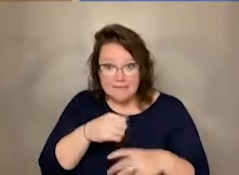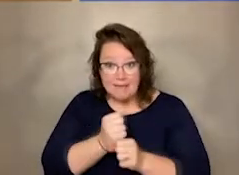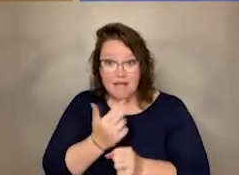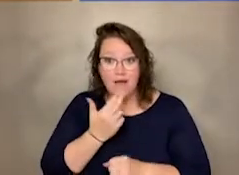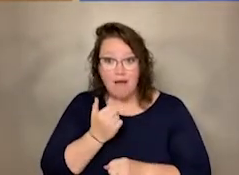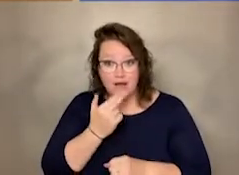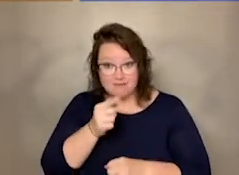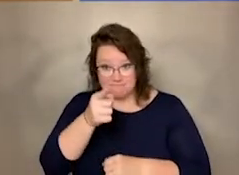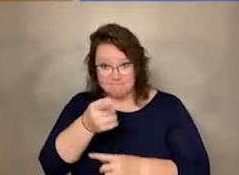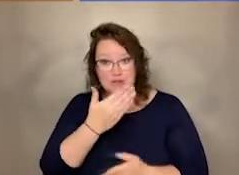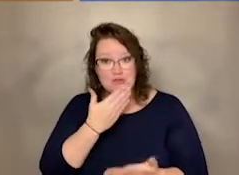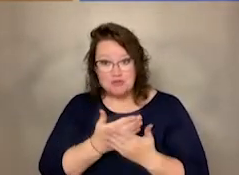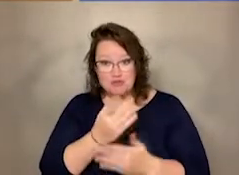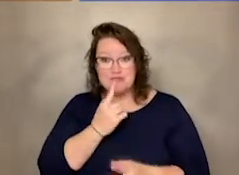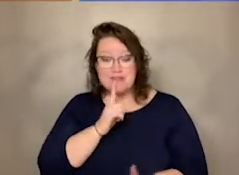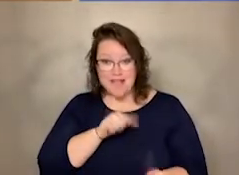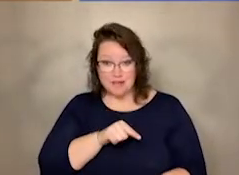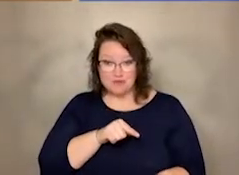That was 1.